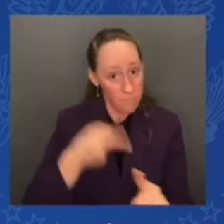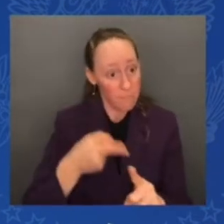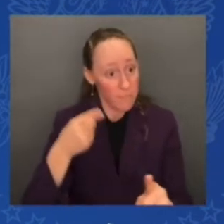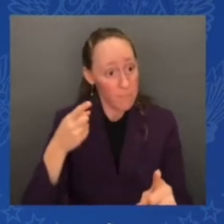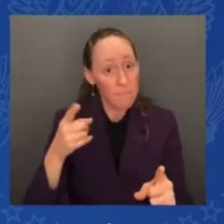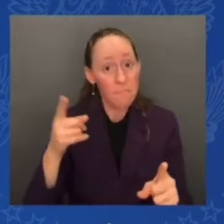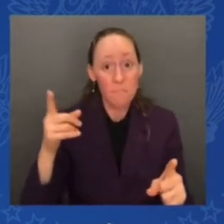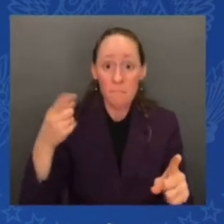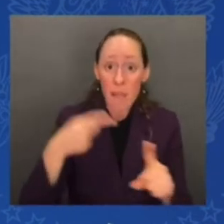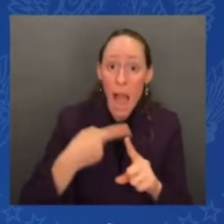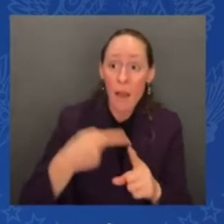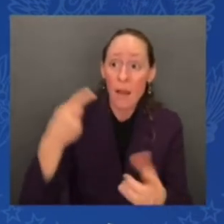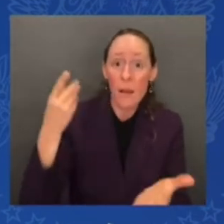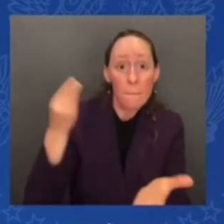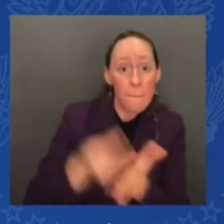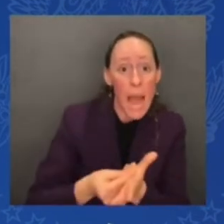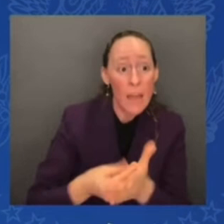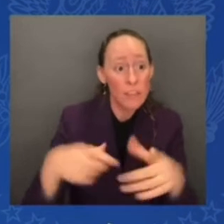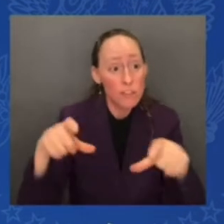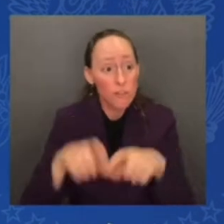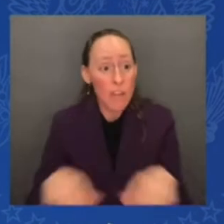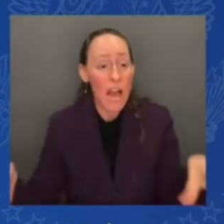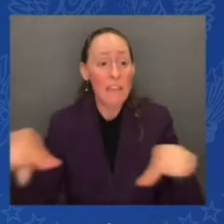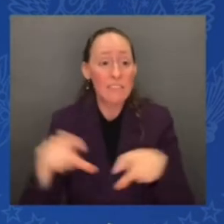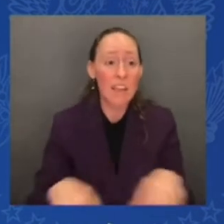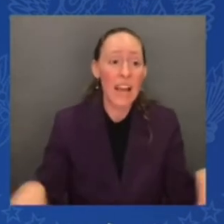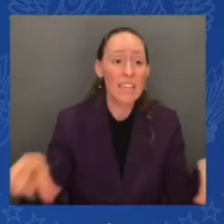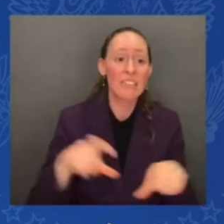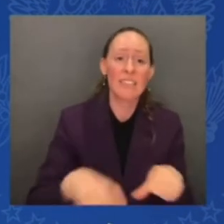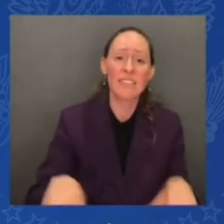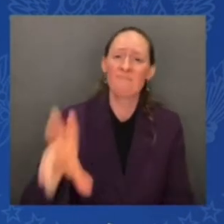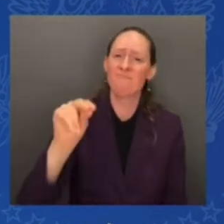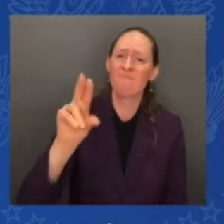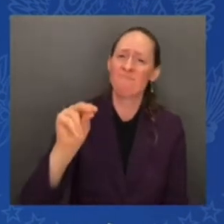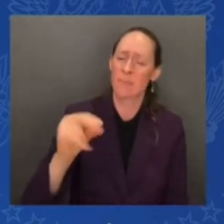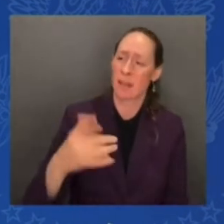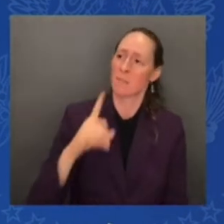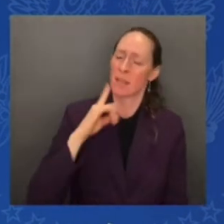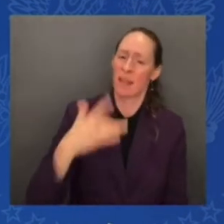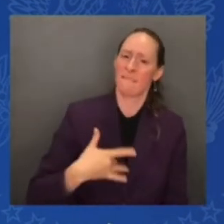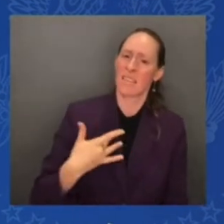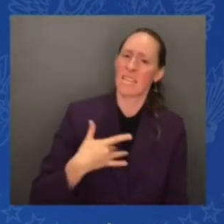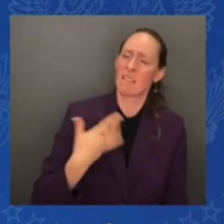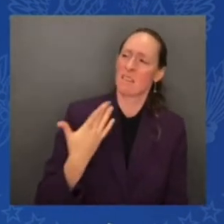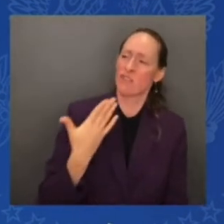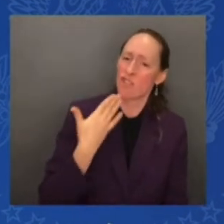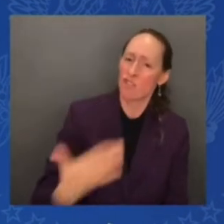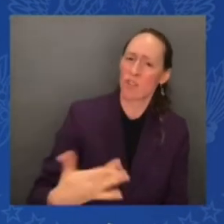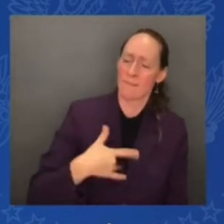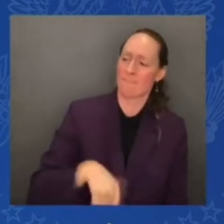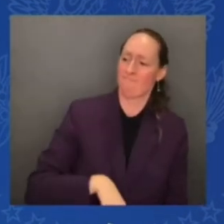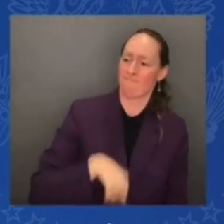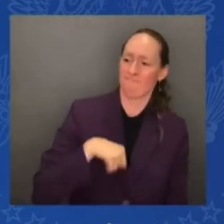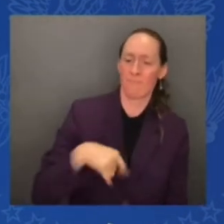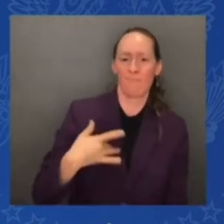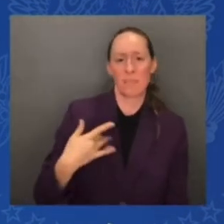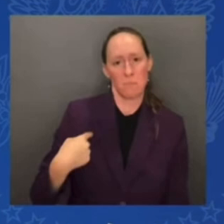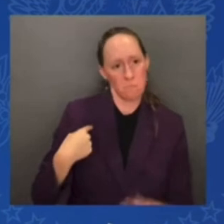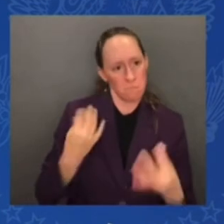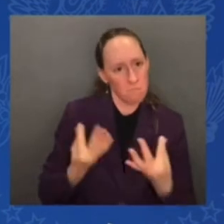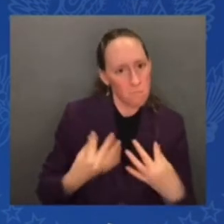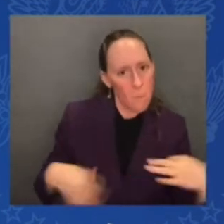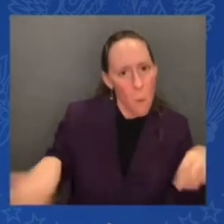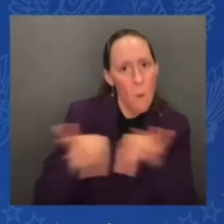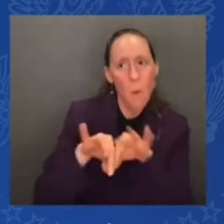dignity. It's about being able to look your kid in the eye and say, honey, it's going to be okay. It's like being able to say, you think I'm kidding,